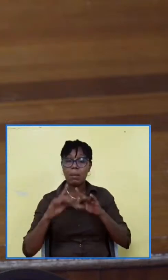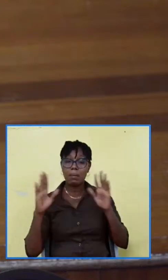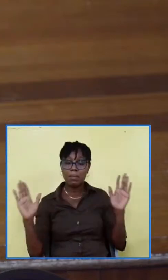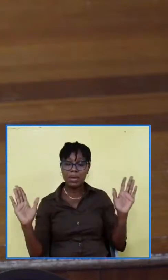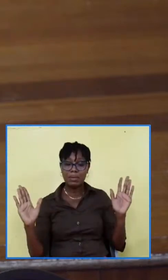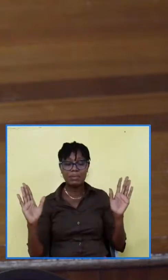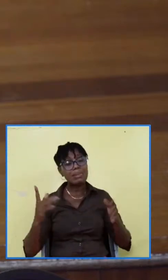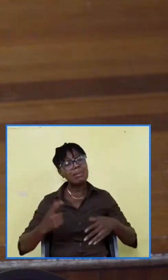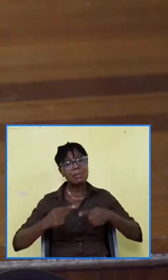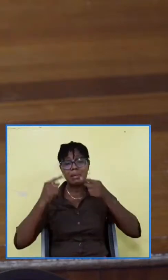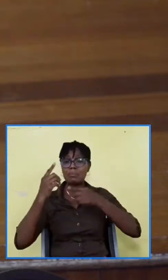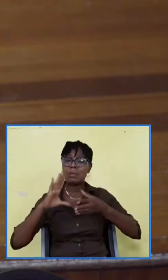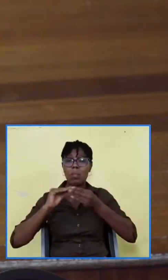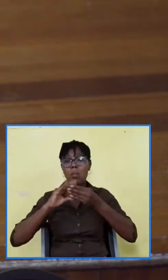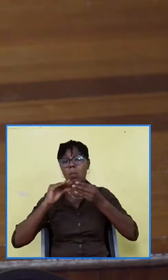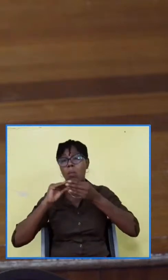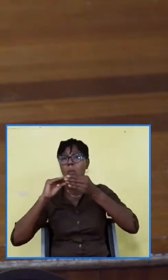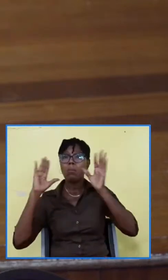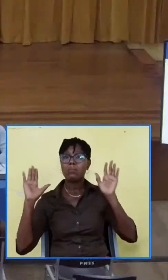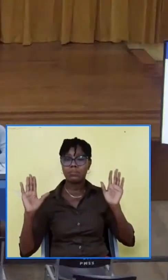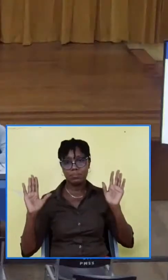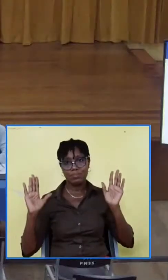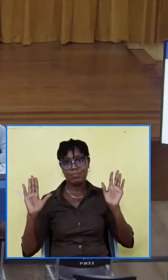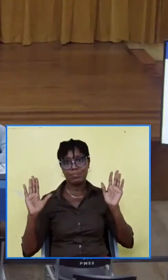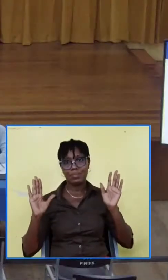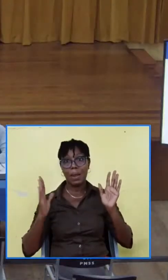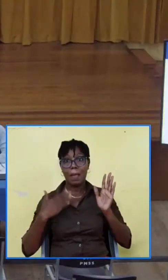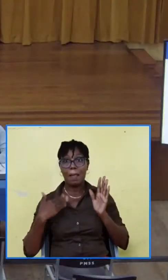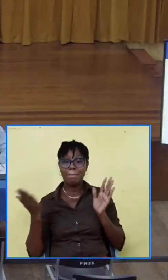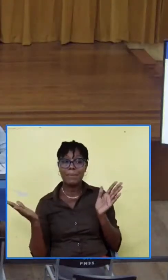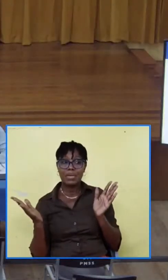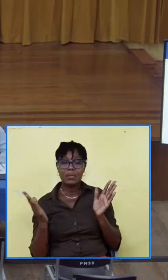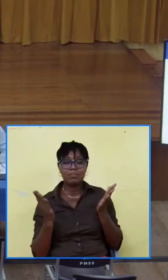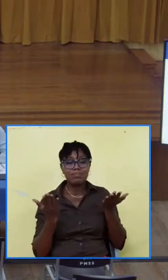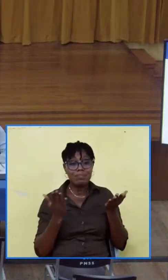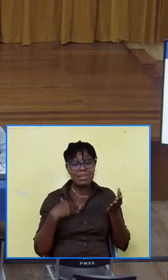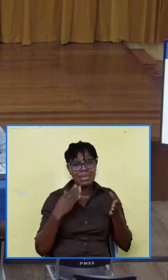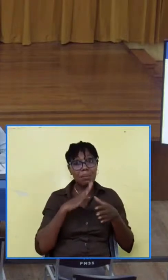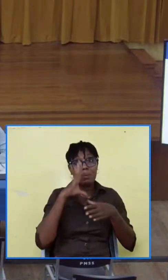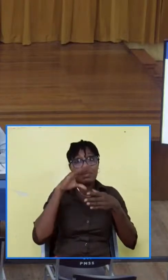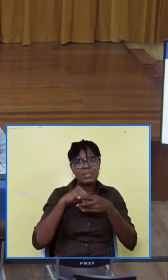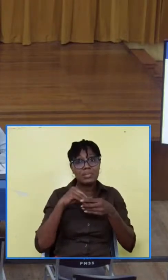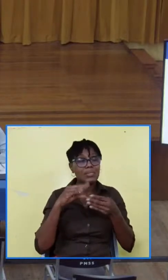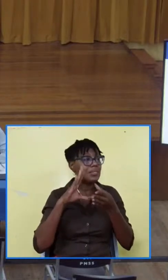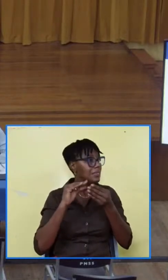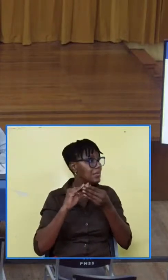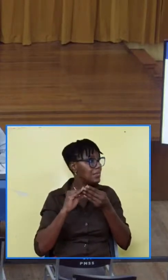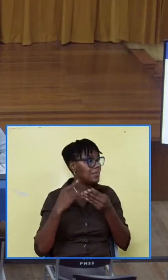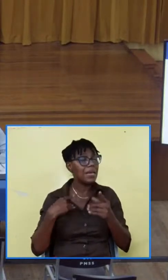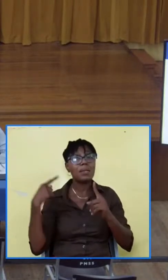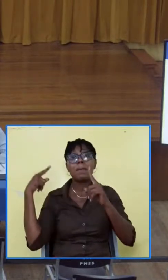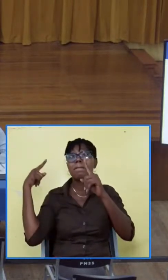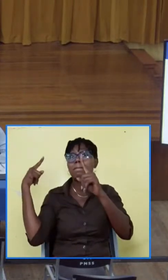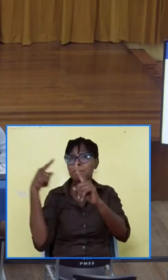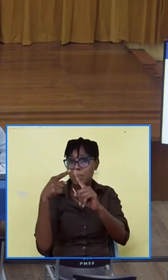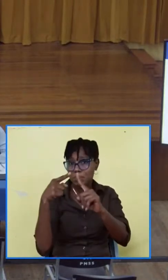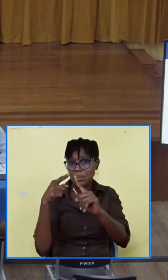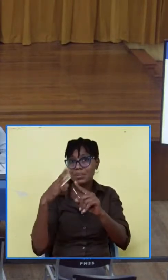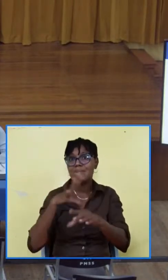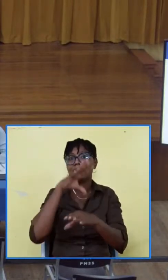for dispute. And I'll jump in here with a little bit. So the principles of Social Security speak to investing and the purpose of investing and the goals of